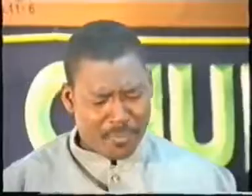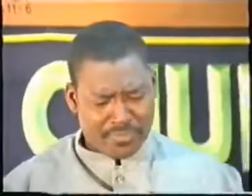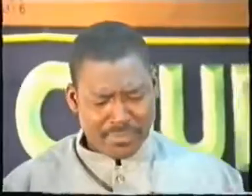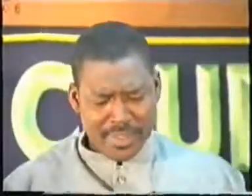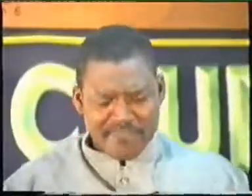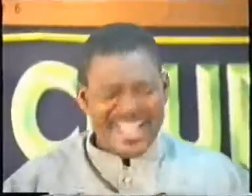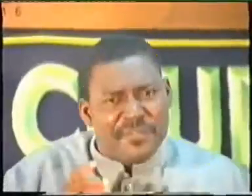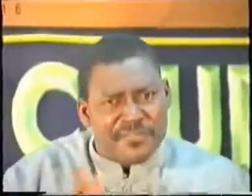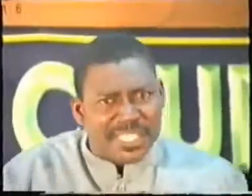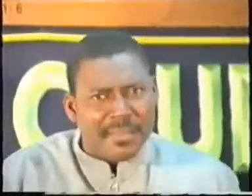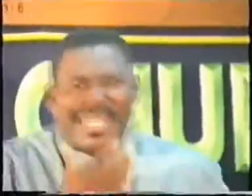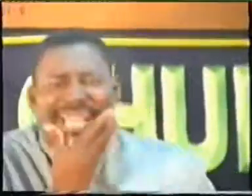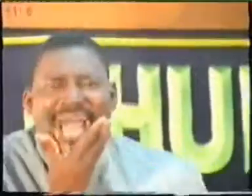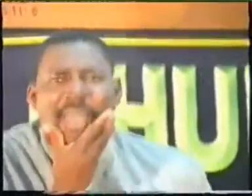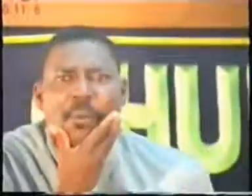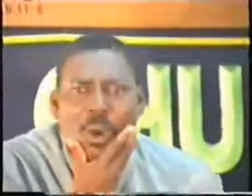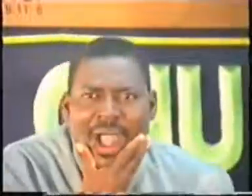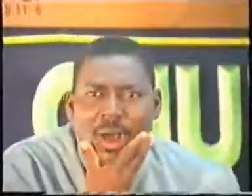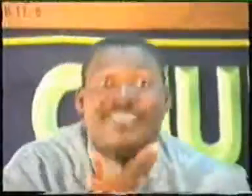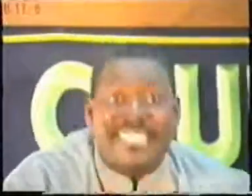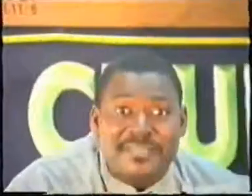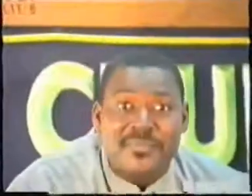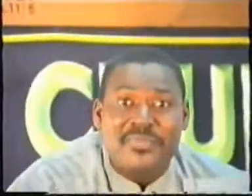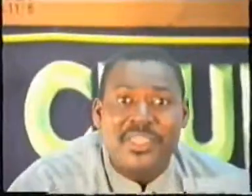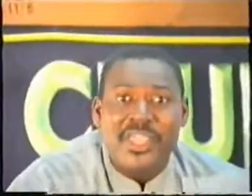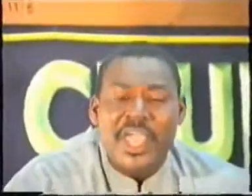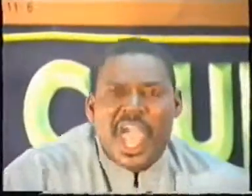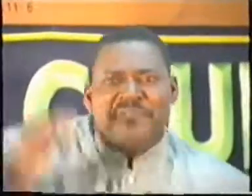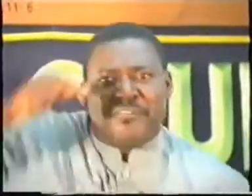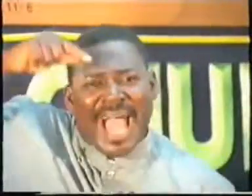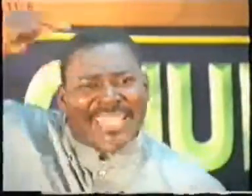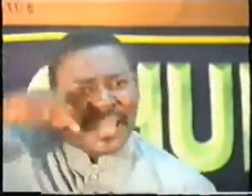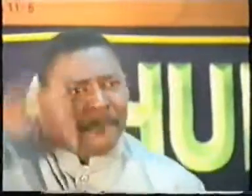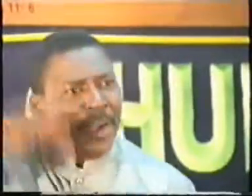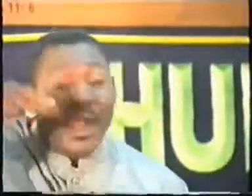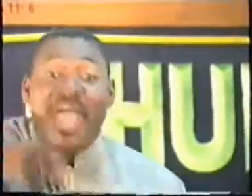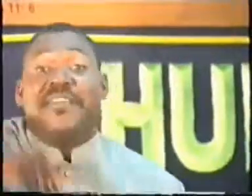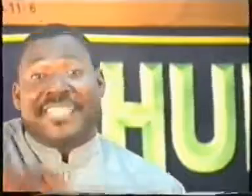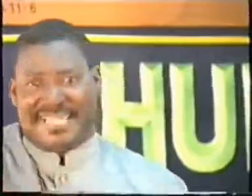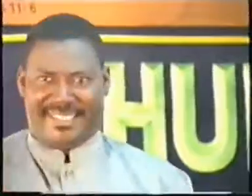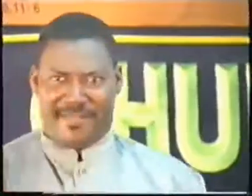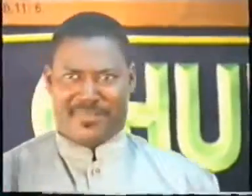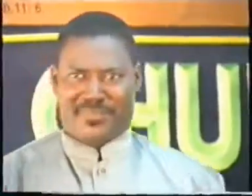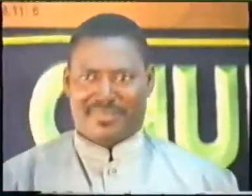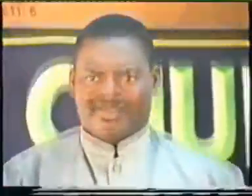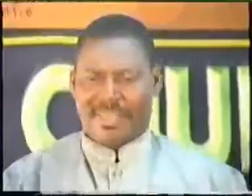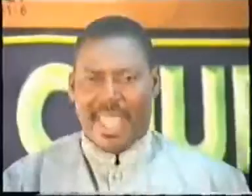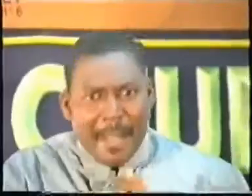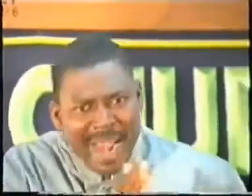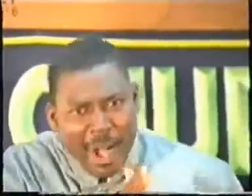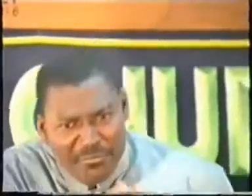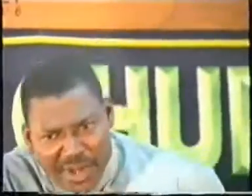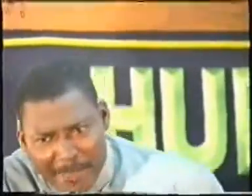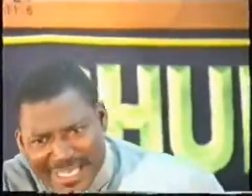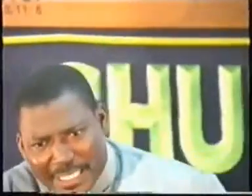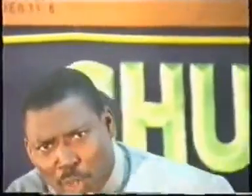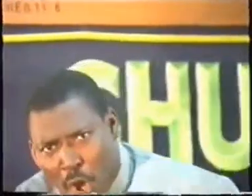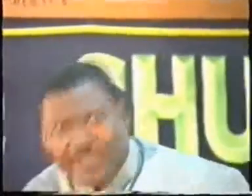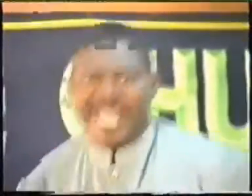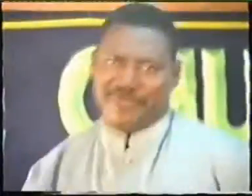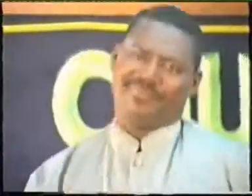sorry. Verse 15, making Kanem, what's it? A free Asampano Amphitheus, a brand of